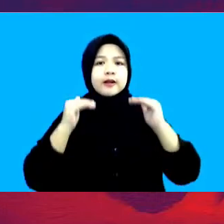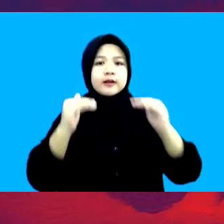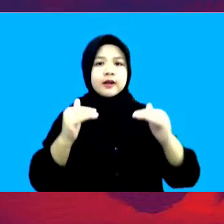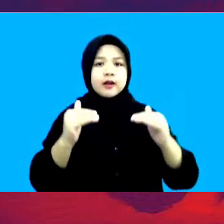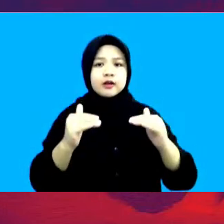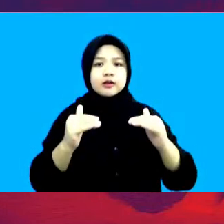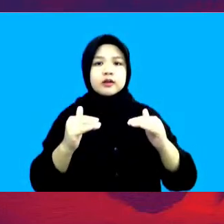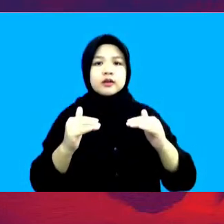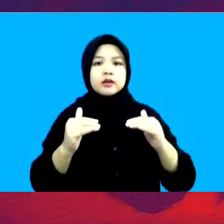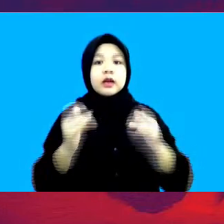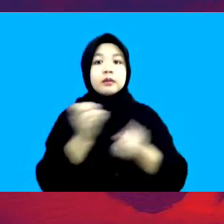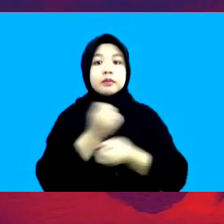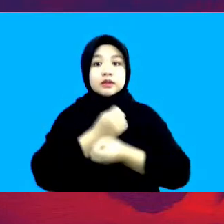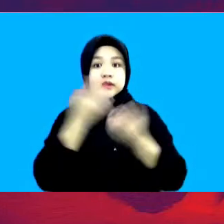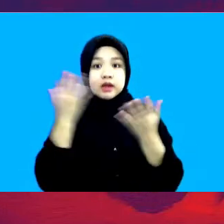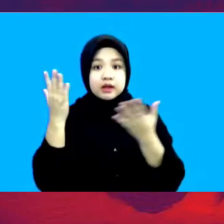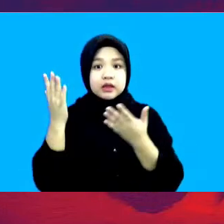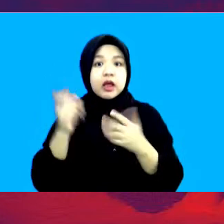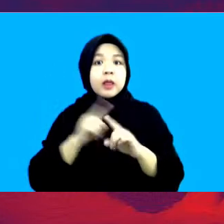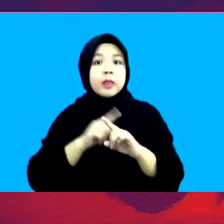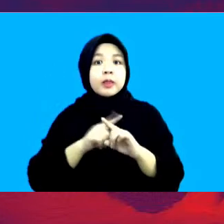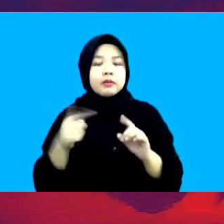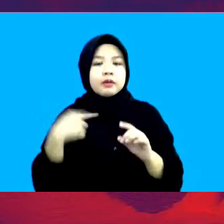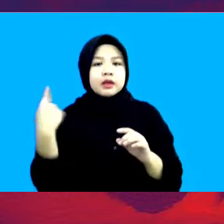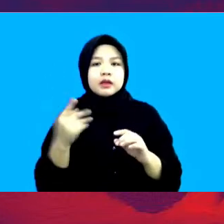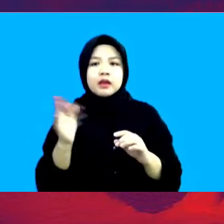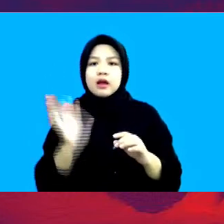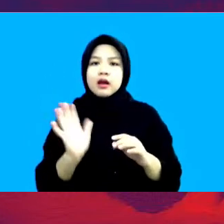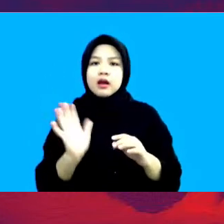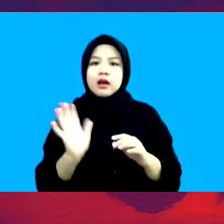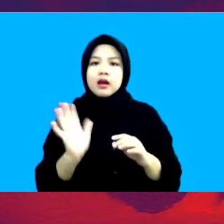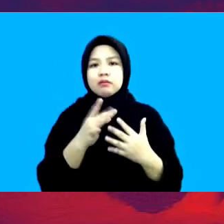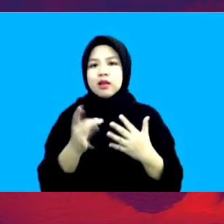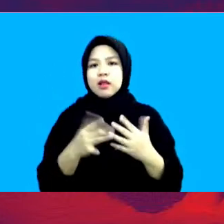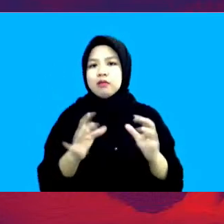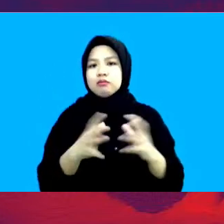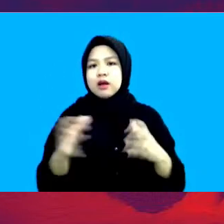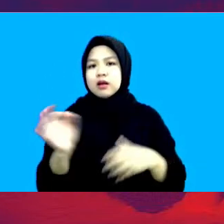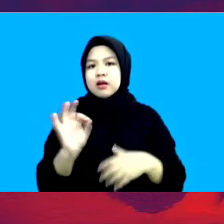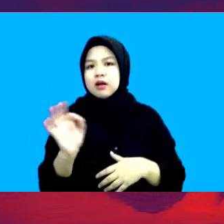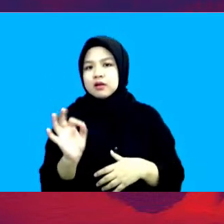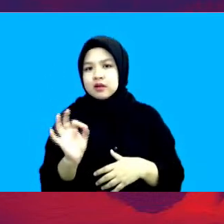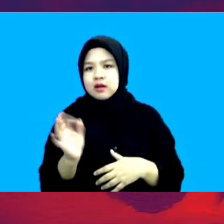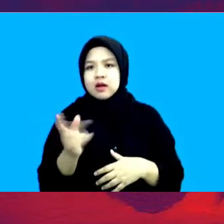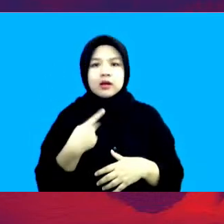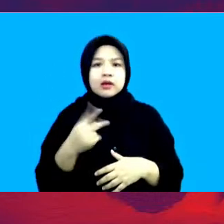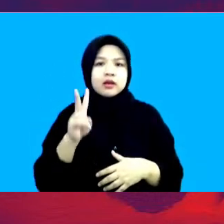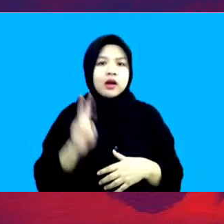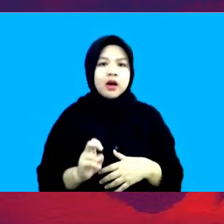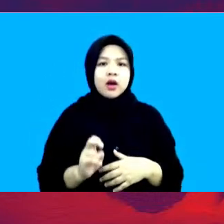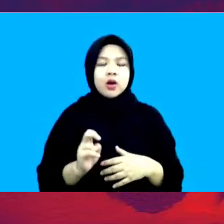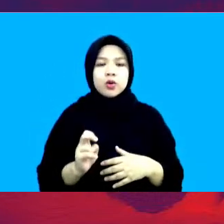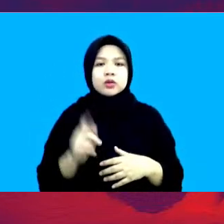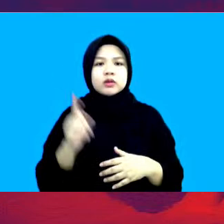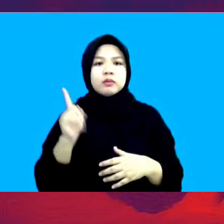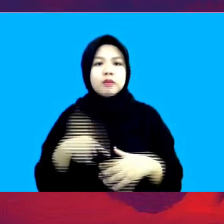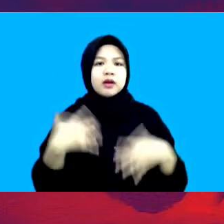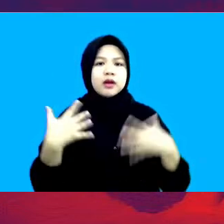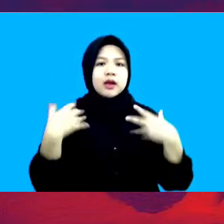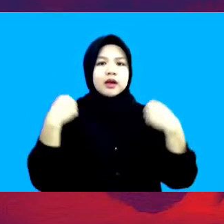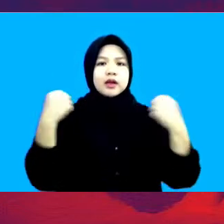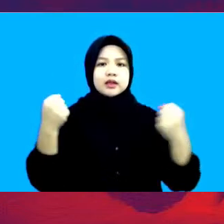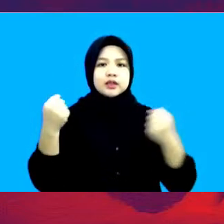clearly, but we don't have much choices, but we would like to manage the purchasing power of our society.